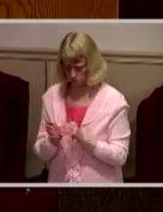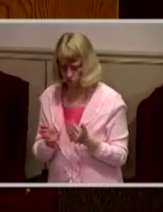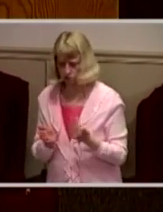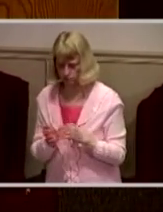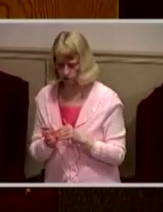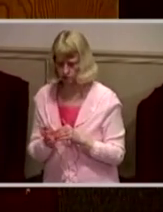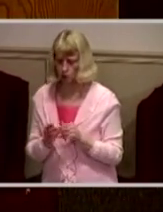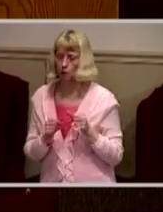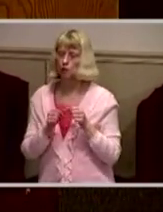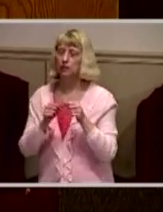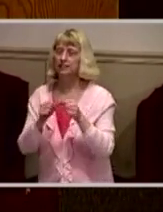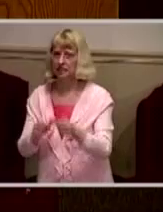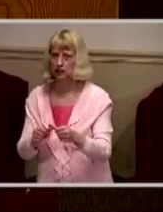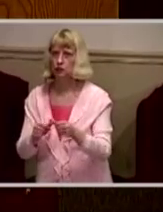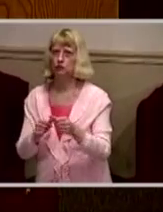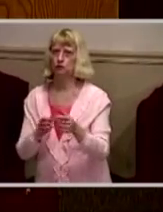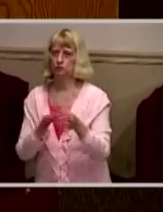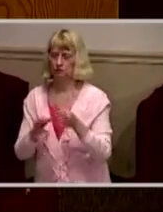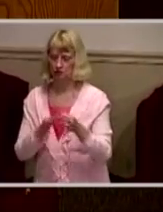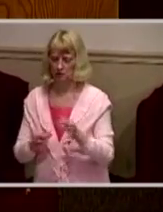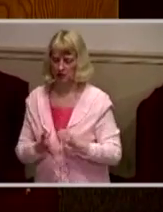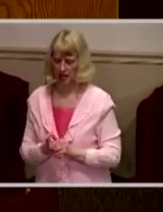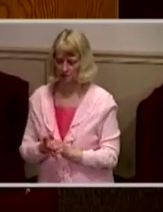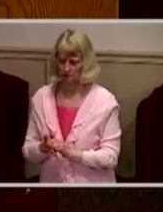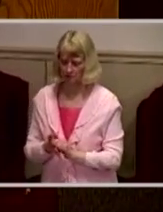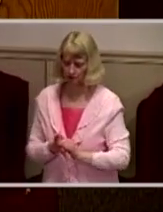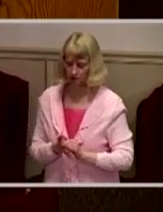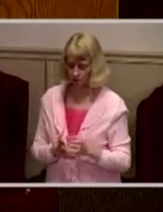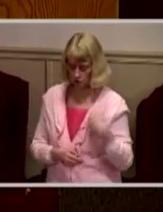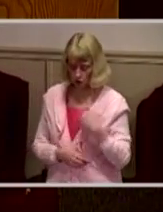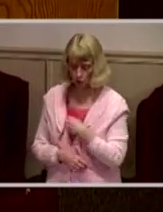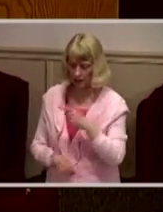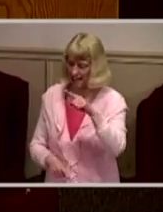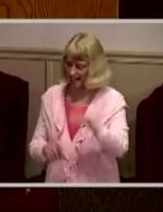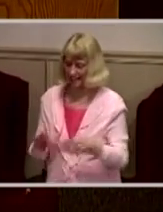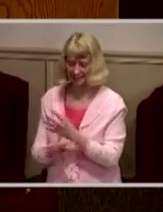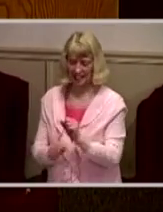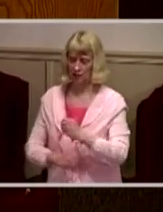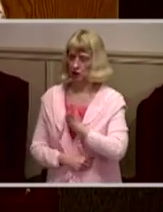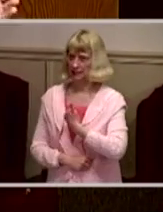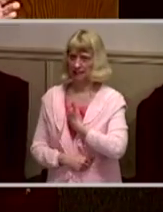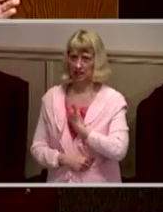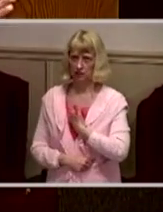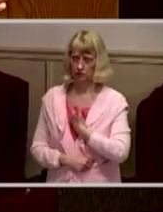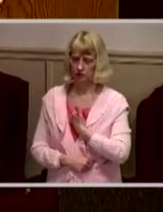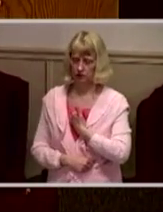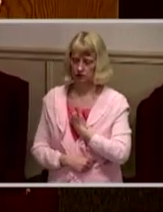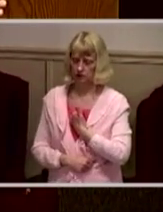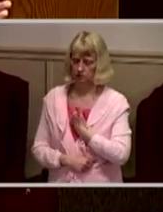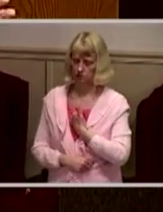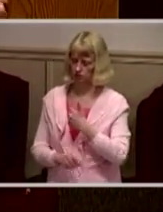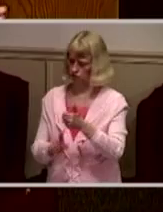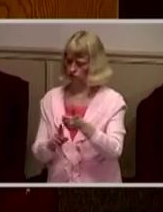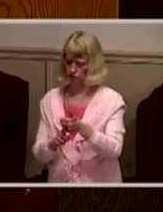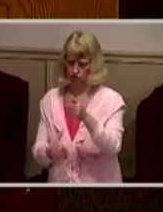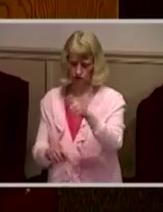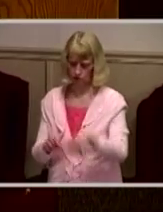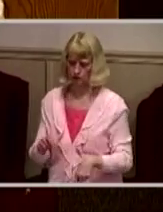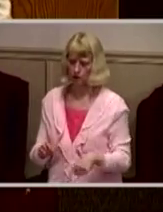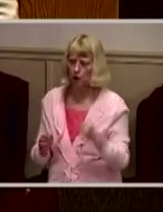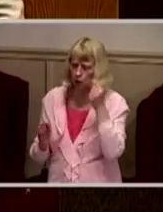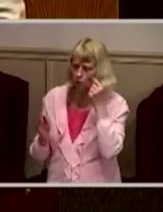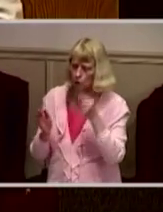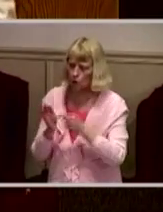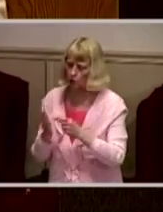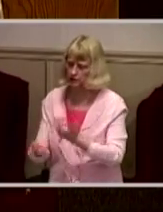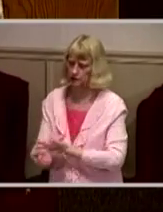again, and we'll continue to talk about it. Keep in mind that we can't save ourselves, and we're going to notice a little bit later on in this